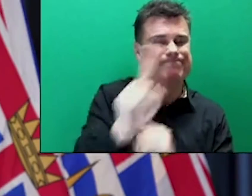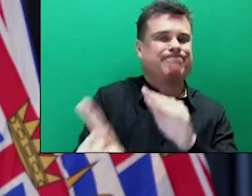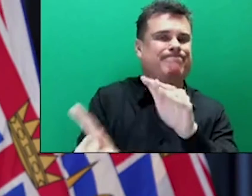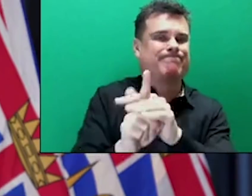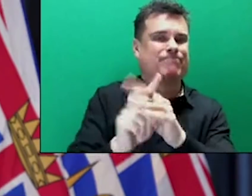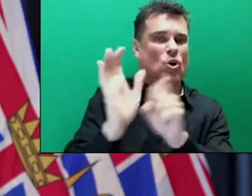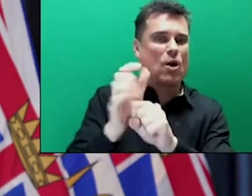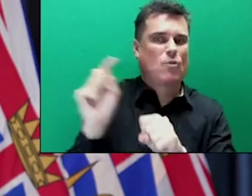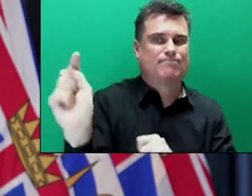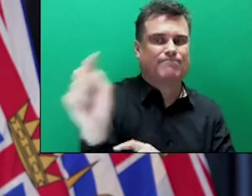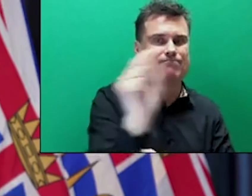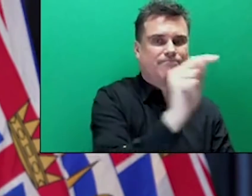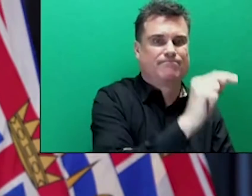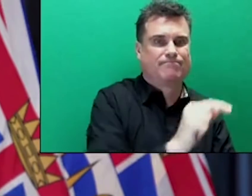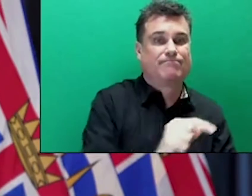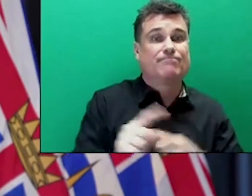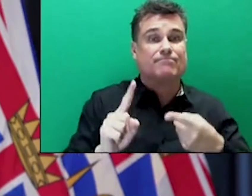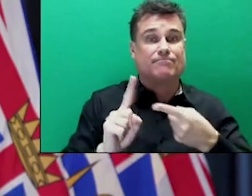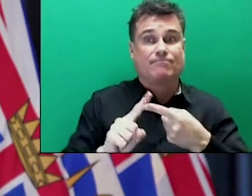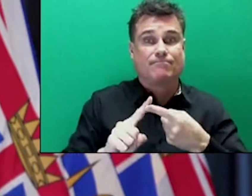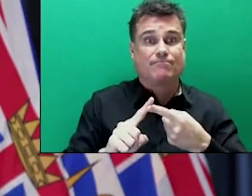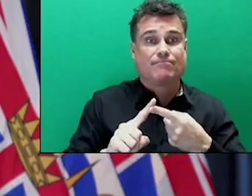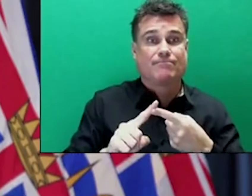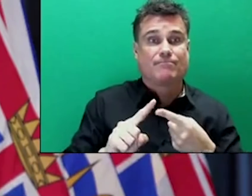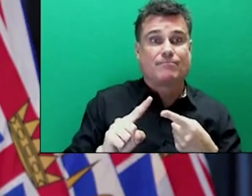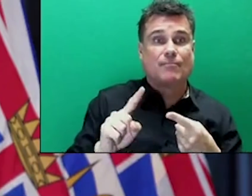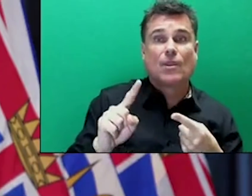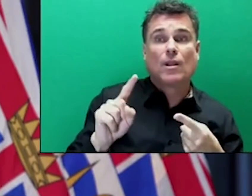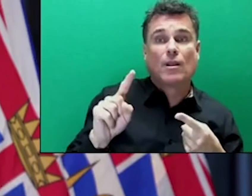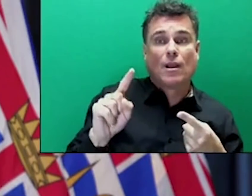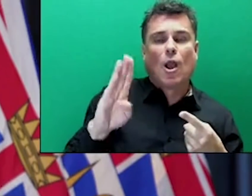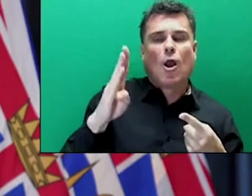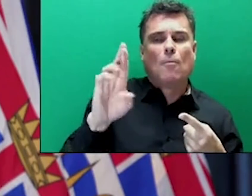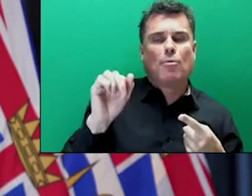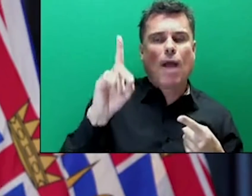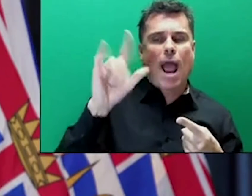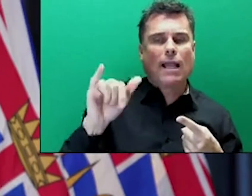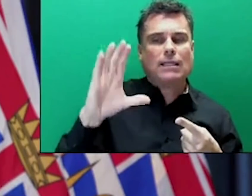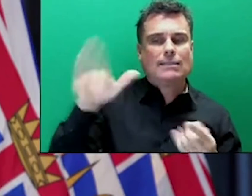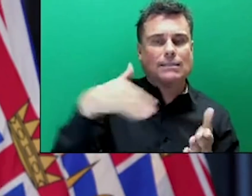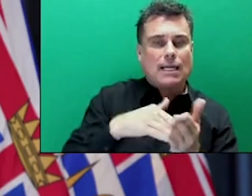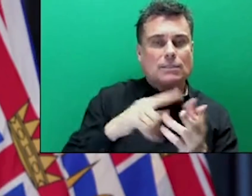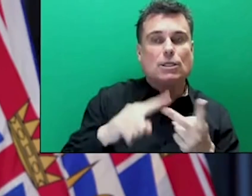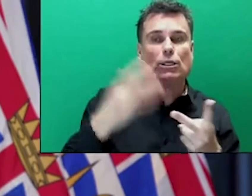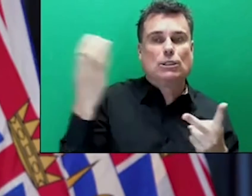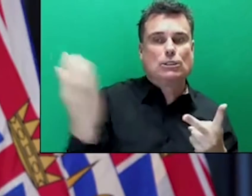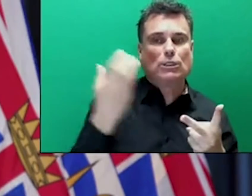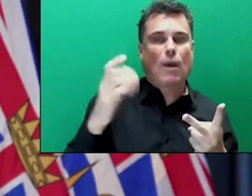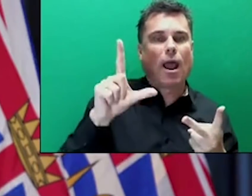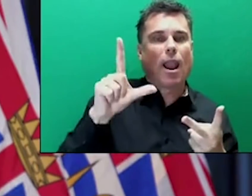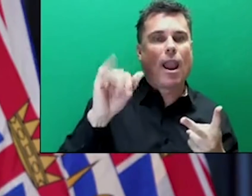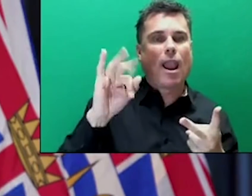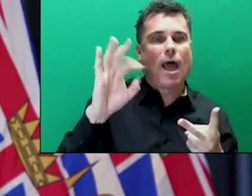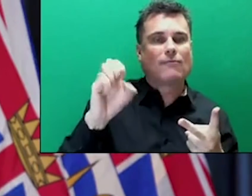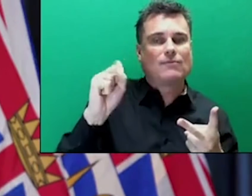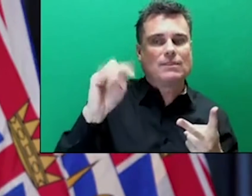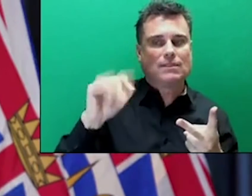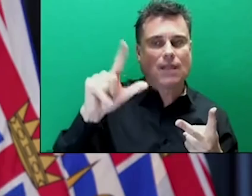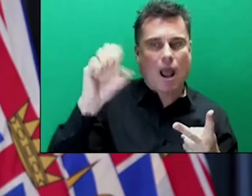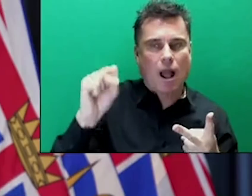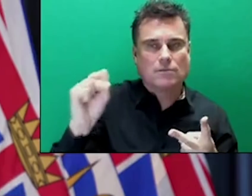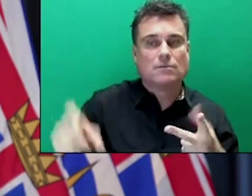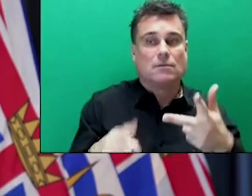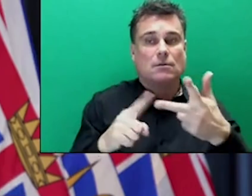Centre, Chilliwack Lifestyles, Crofton Manor, Lakeshore Care Centre, McKinney Place, and Village by the Station in Interior